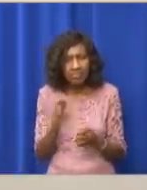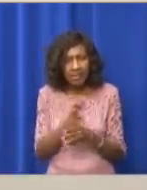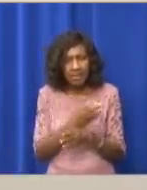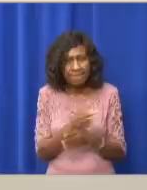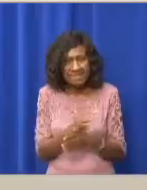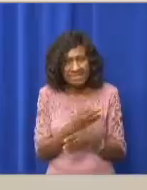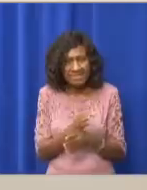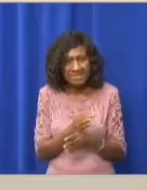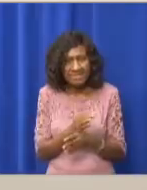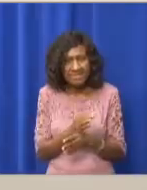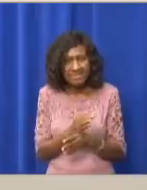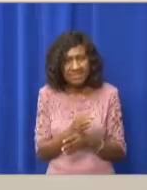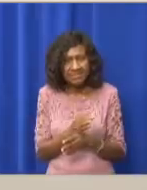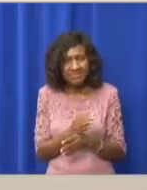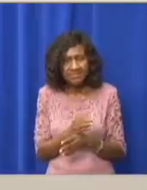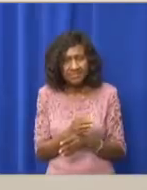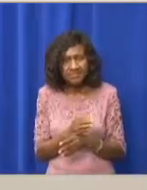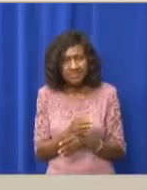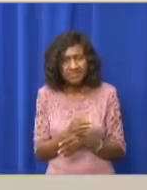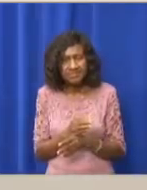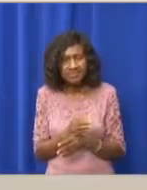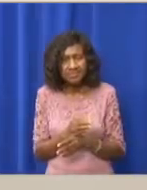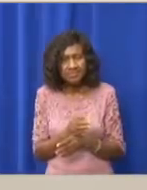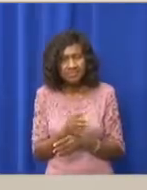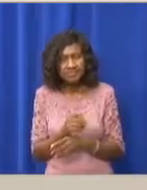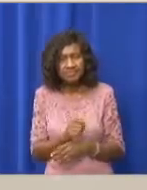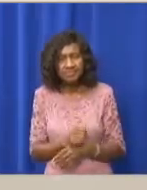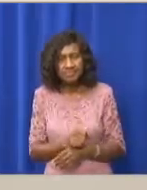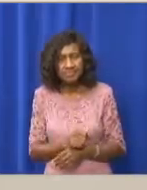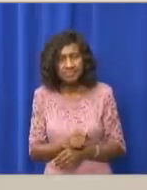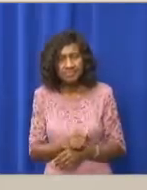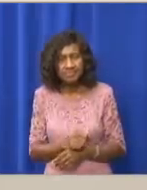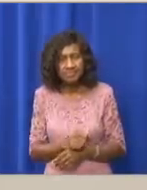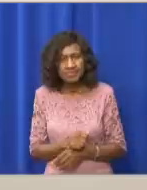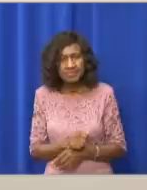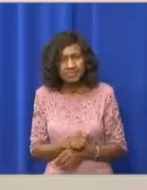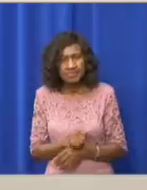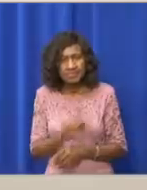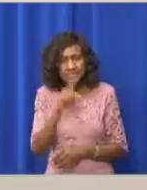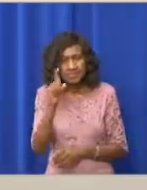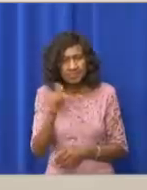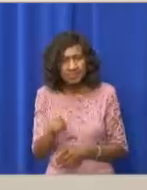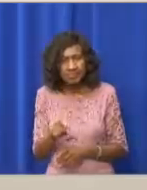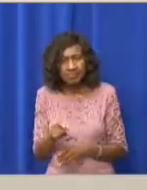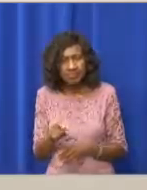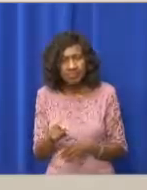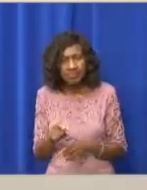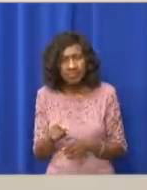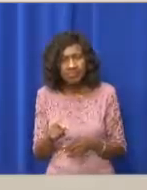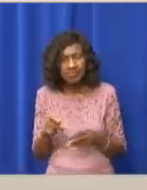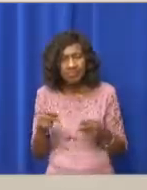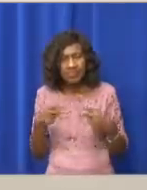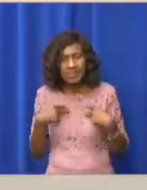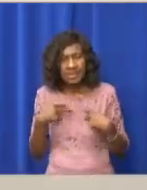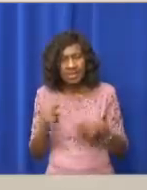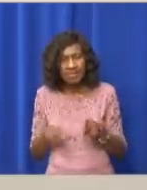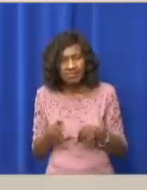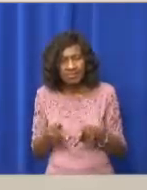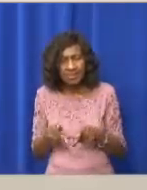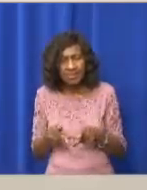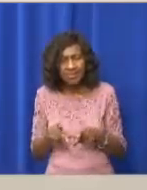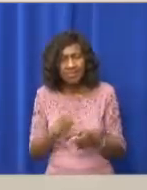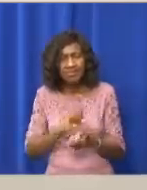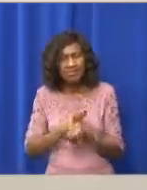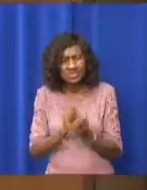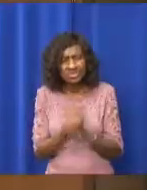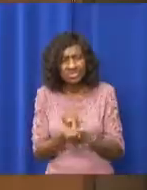Have you had much success with folks working through the process of redefining their businesses or reshaping how they operate?